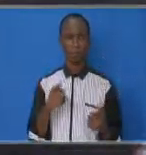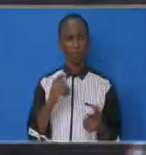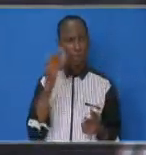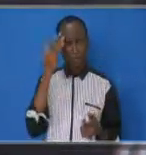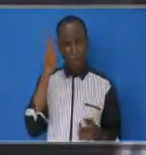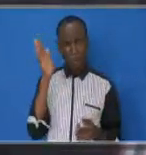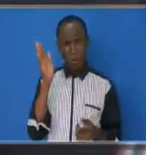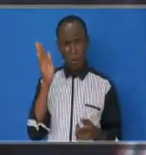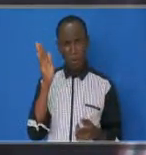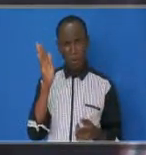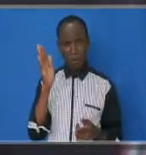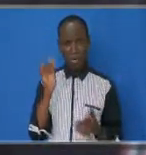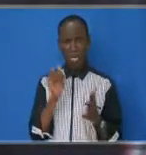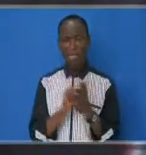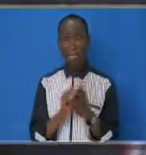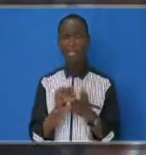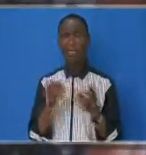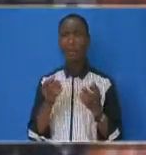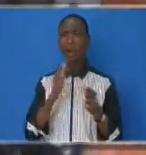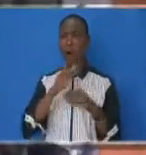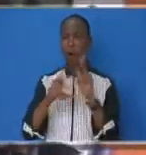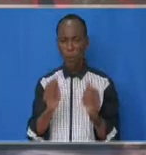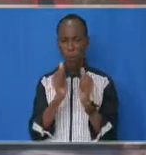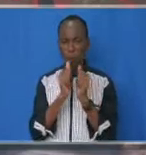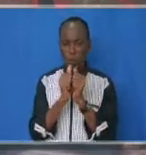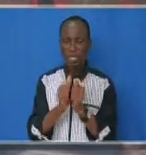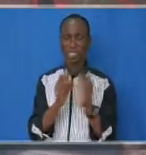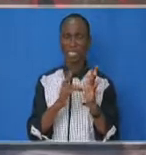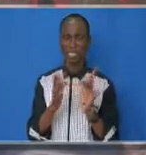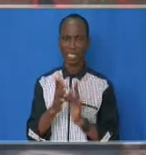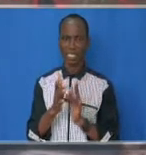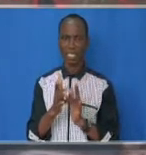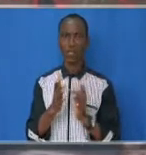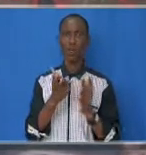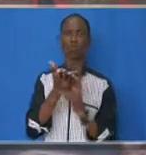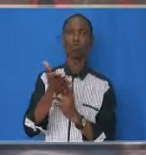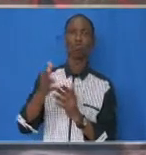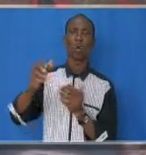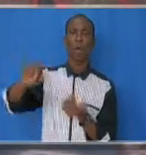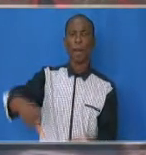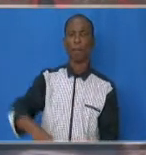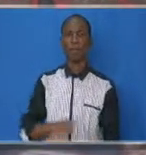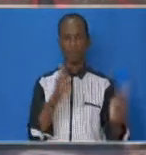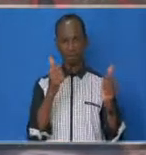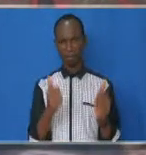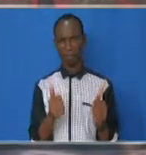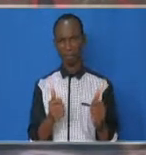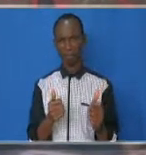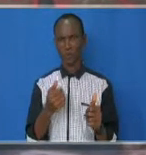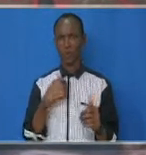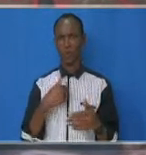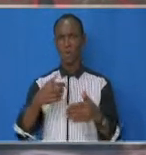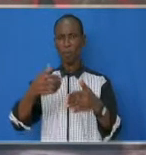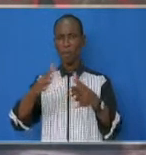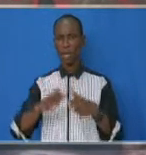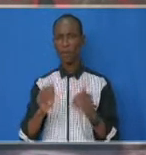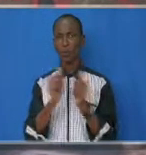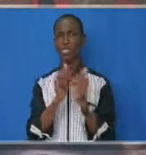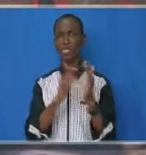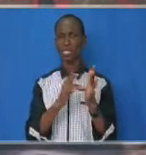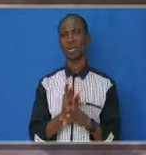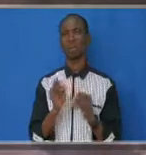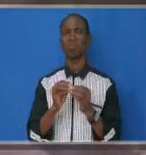the righteousness of God. So last week we saw that the people of Israel were a